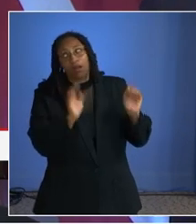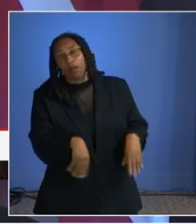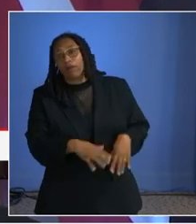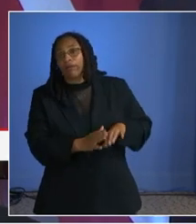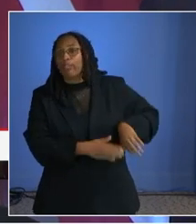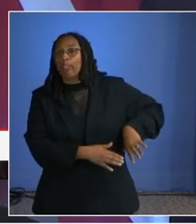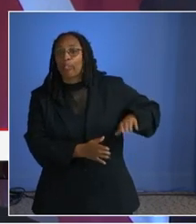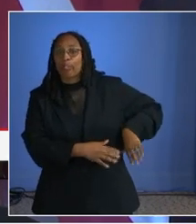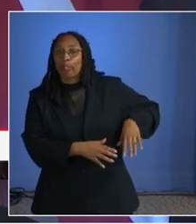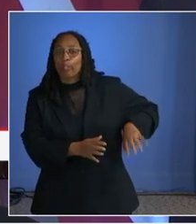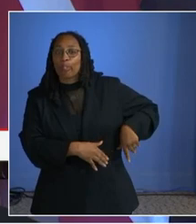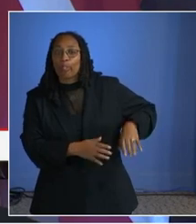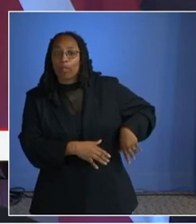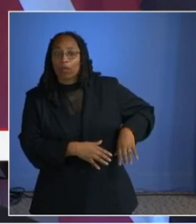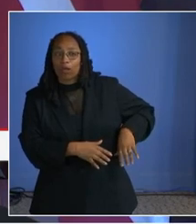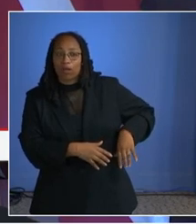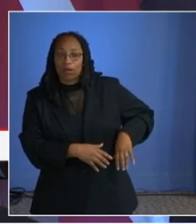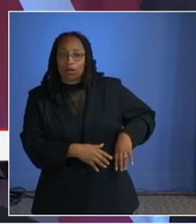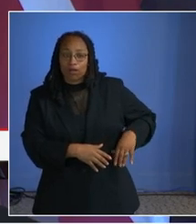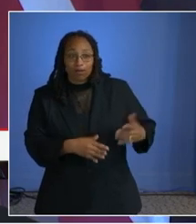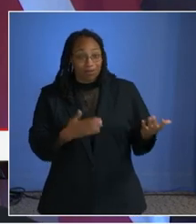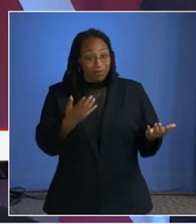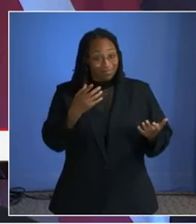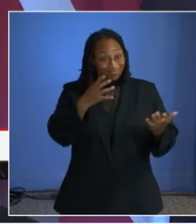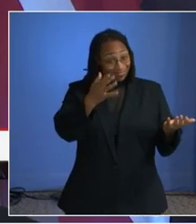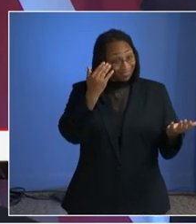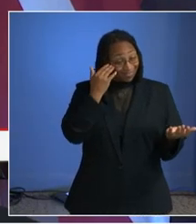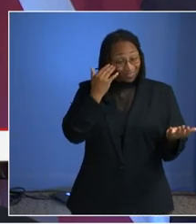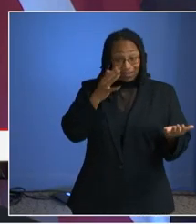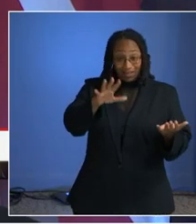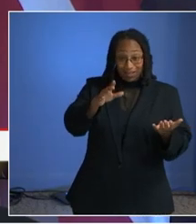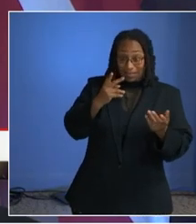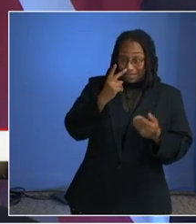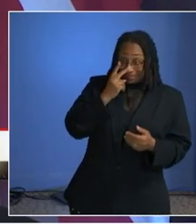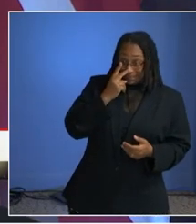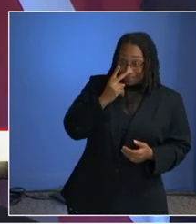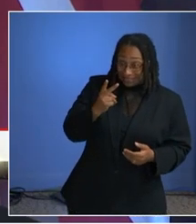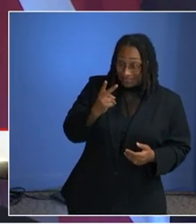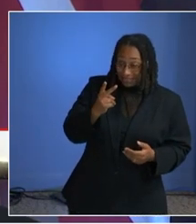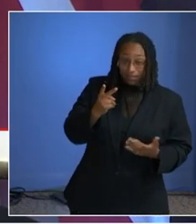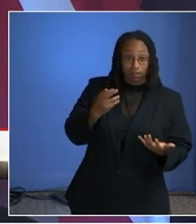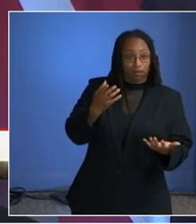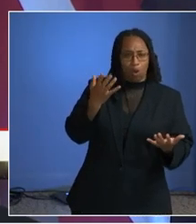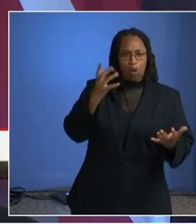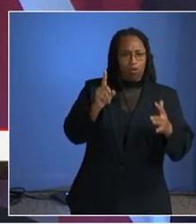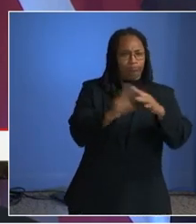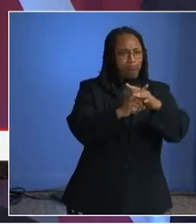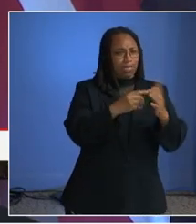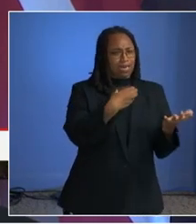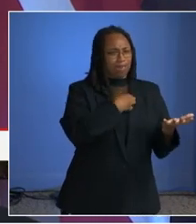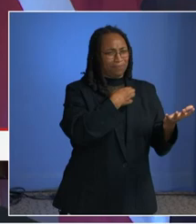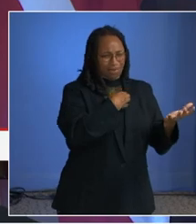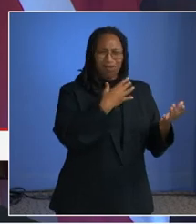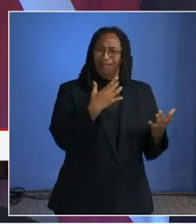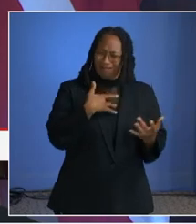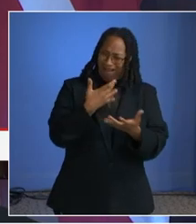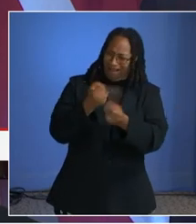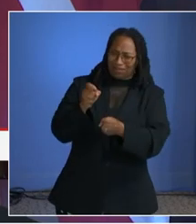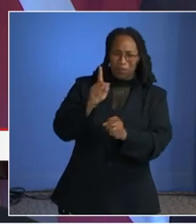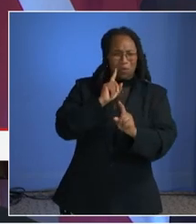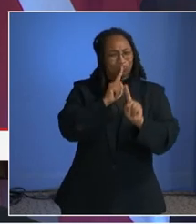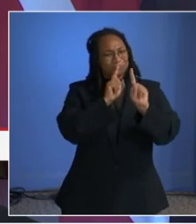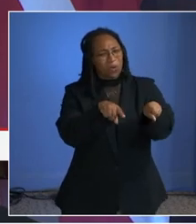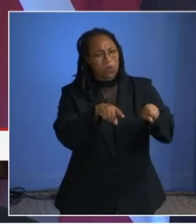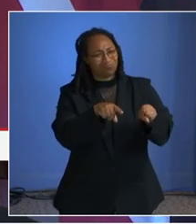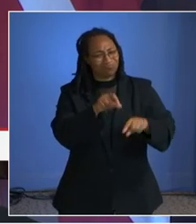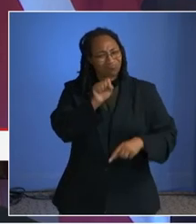and know that they're going to get a redress indicates that, you know, the policy is known and the policy is working. So